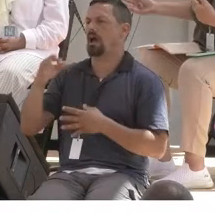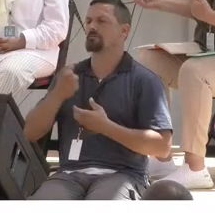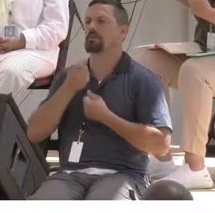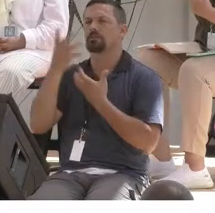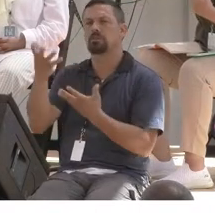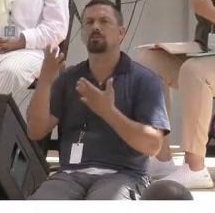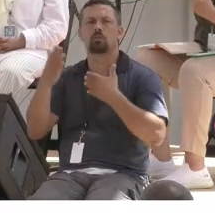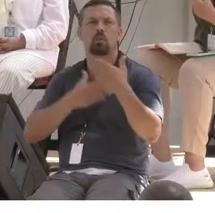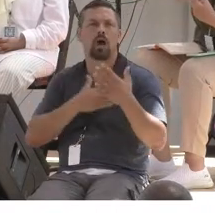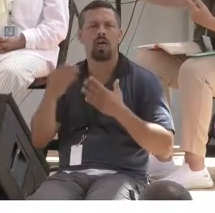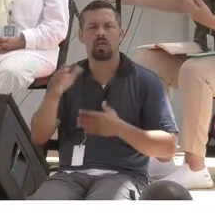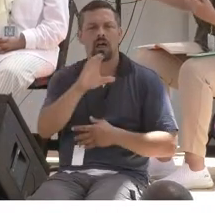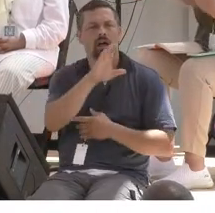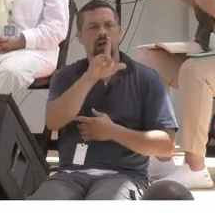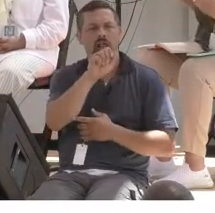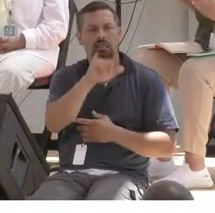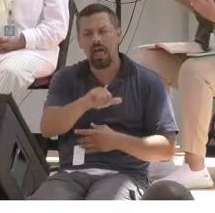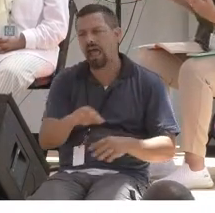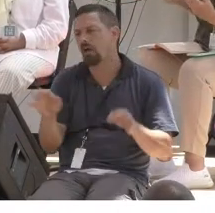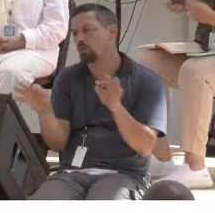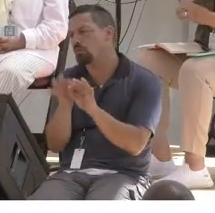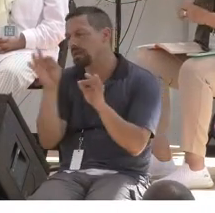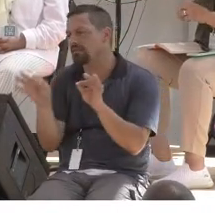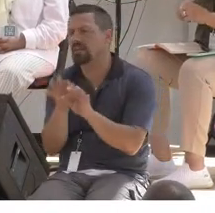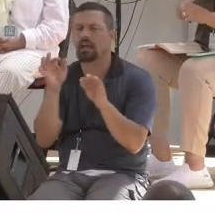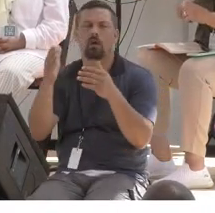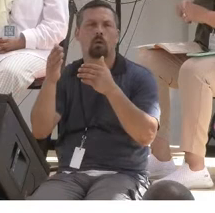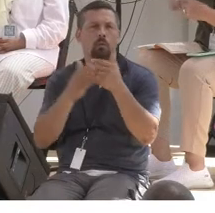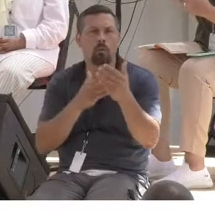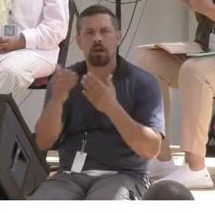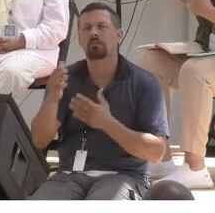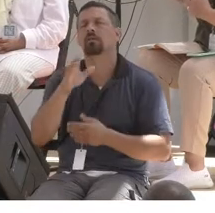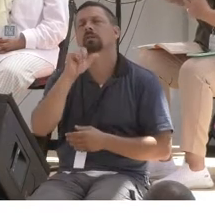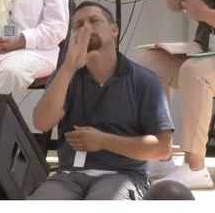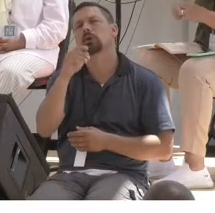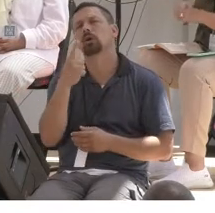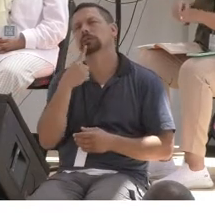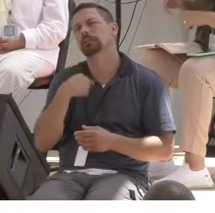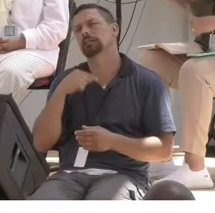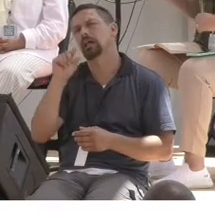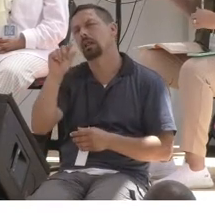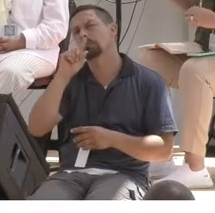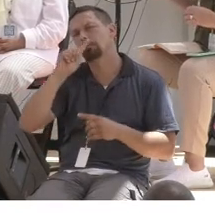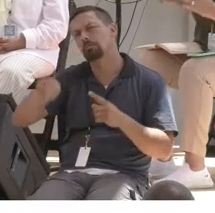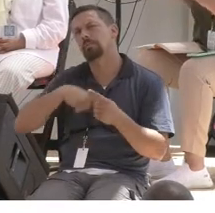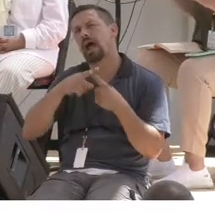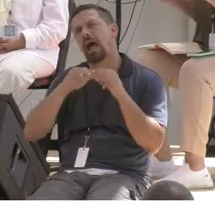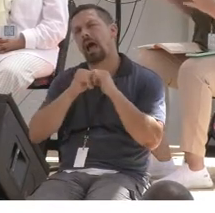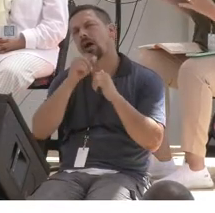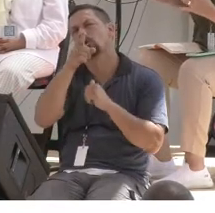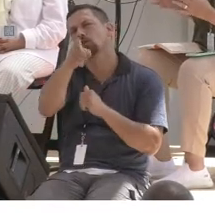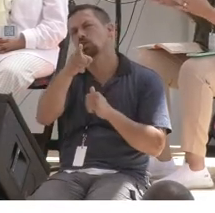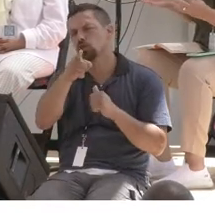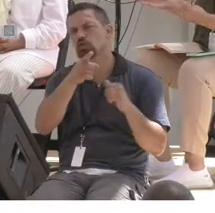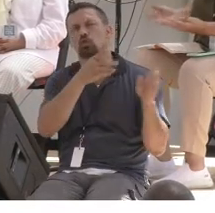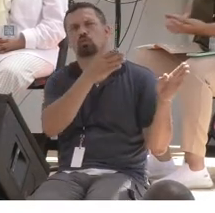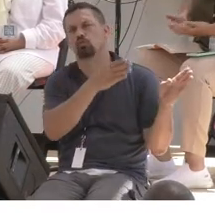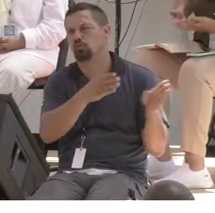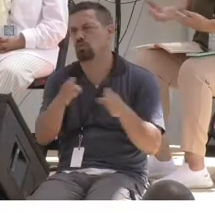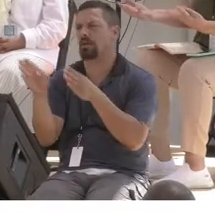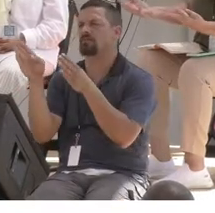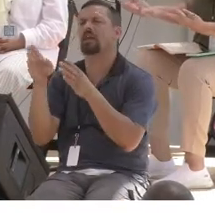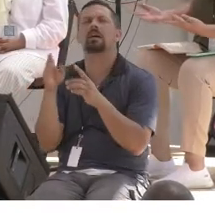in clay, whether it is in weaving, and so forth. So tell us a little bit about how you have riffed on